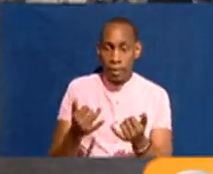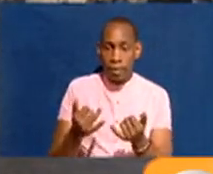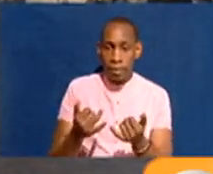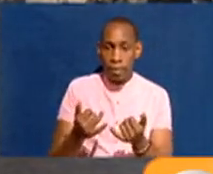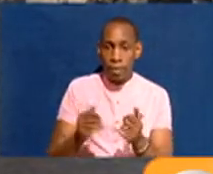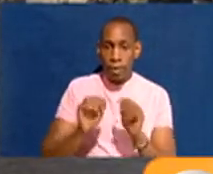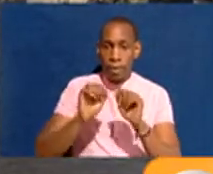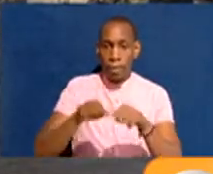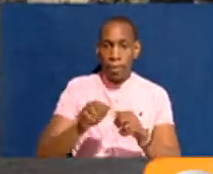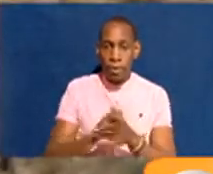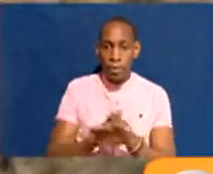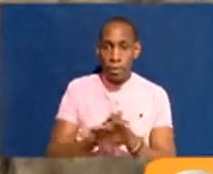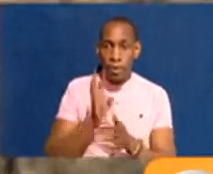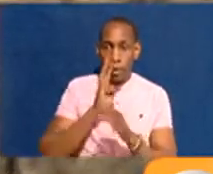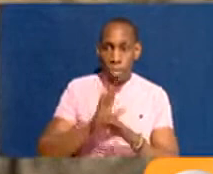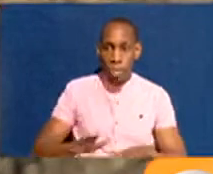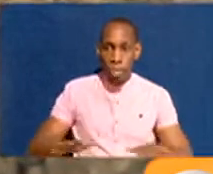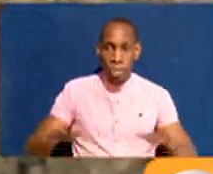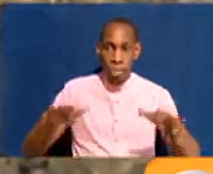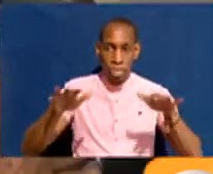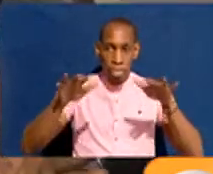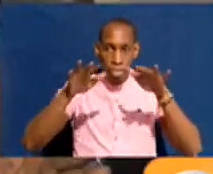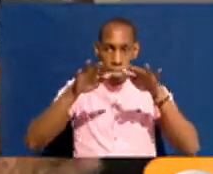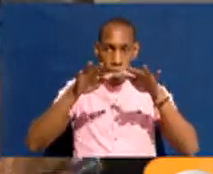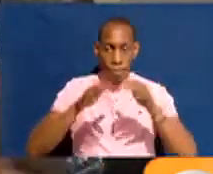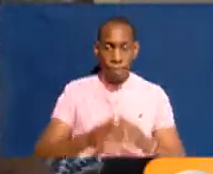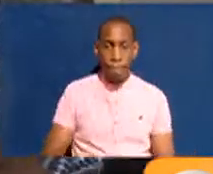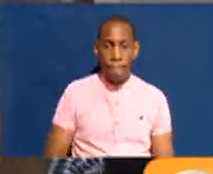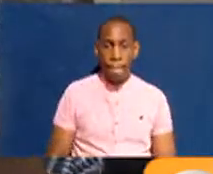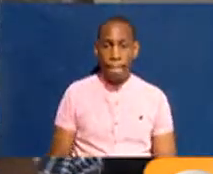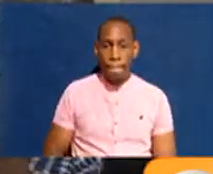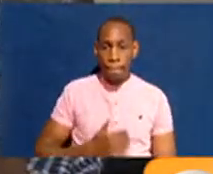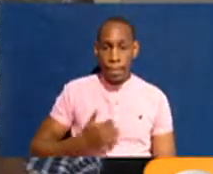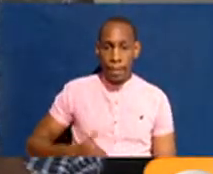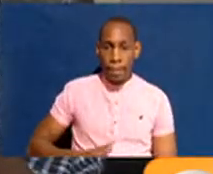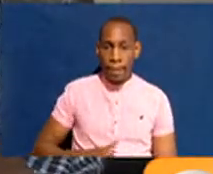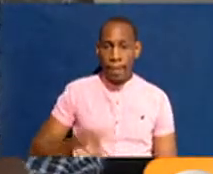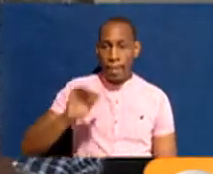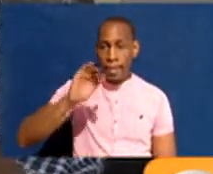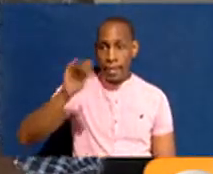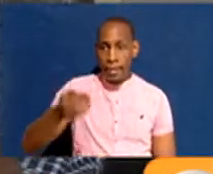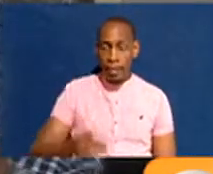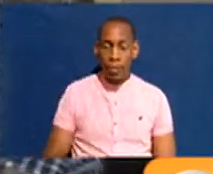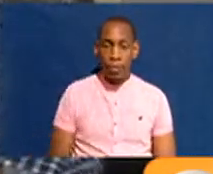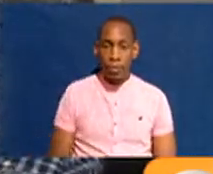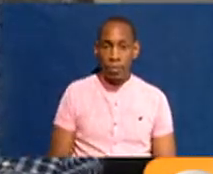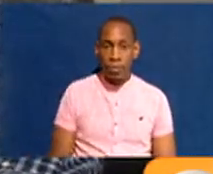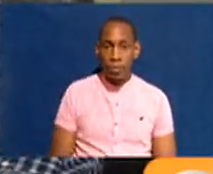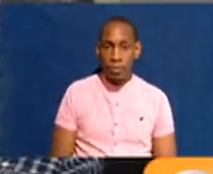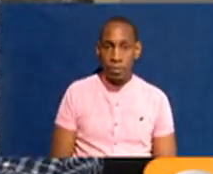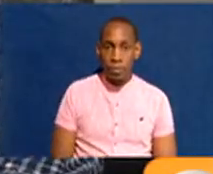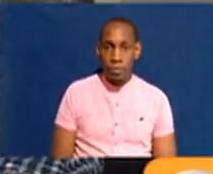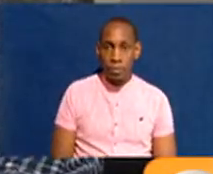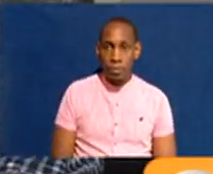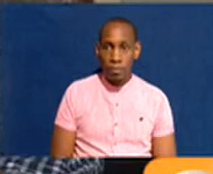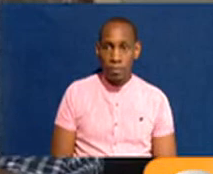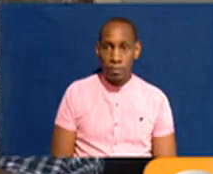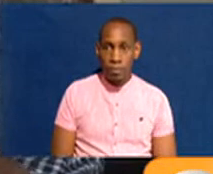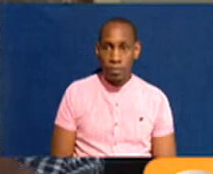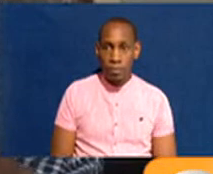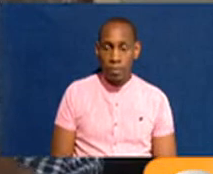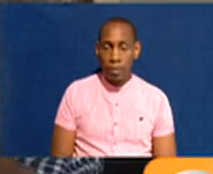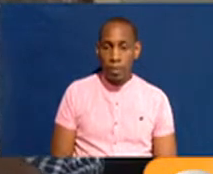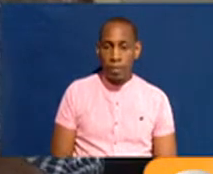the verge of being submerged by the sea. Malindi town itself, where originally it was during the